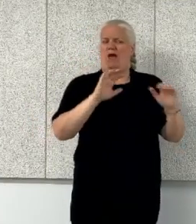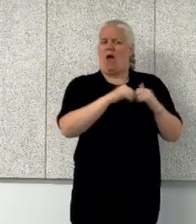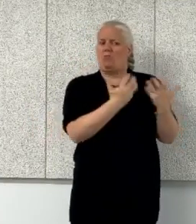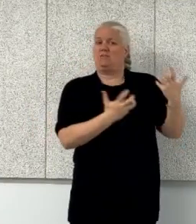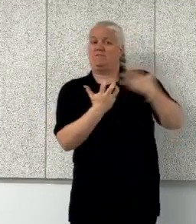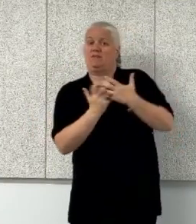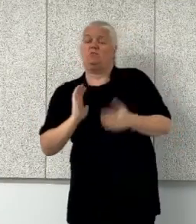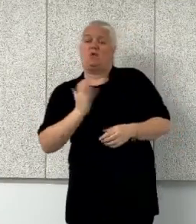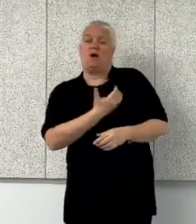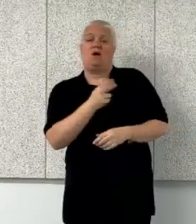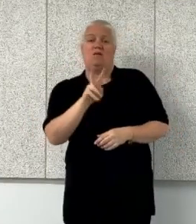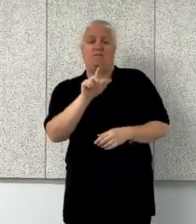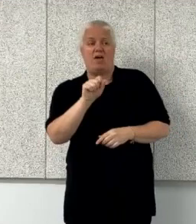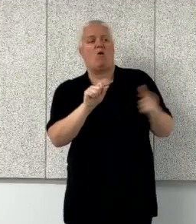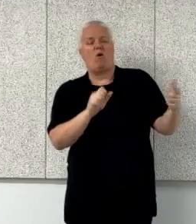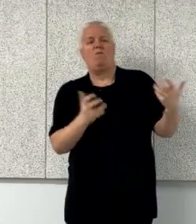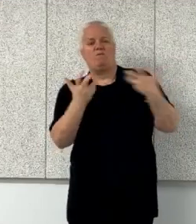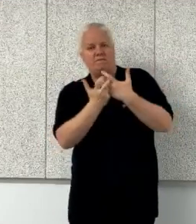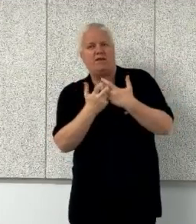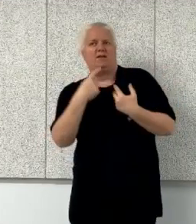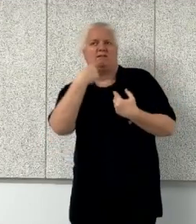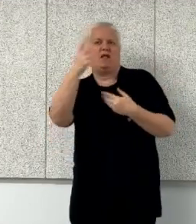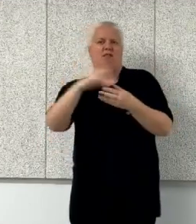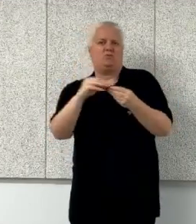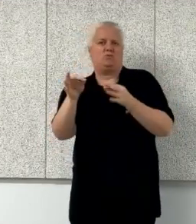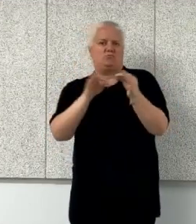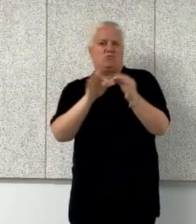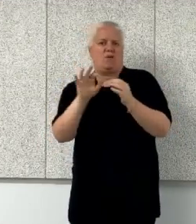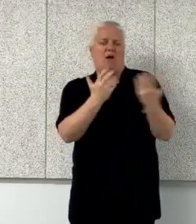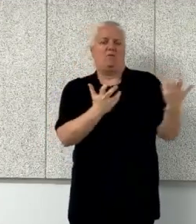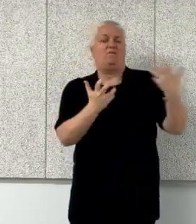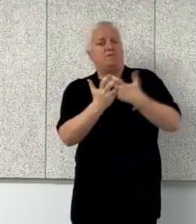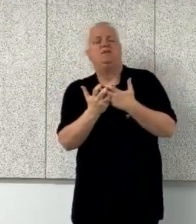way to make your institution or your organization the star, quote unquote,